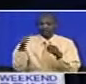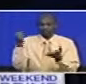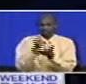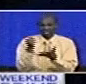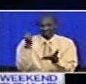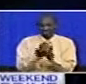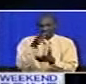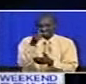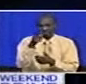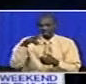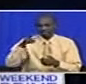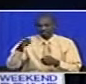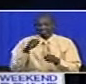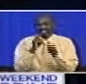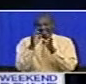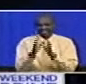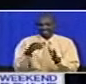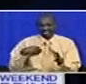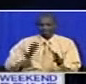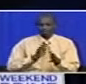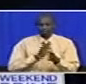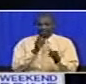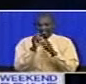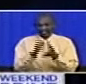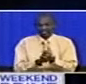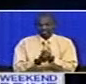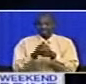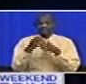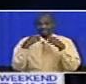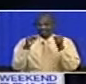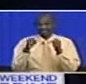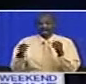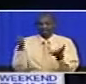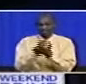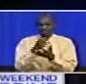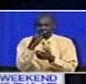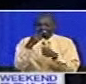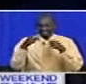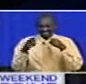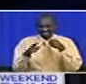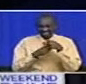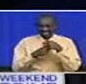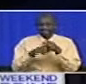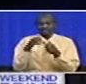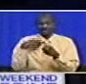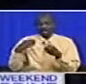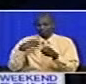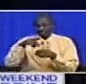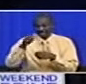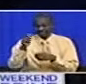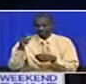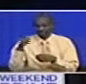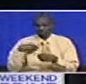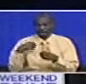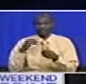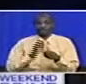of parastatal chiefs and board directors. The president appointed 26 parastatal and board bosses in what has been